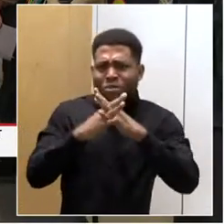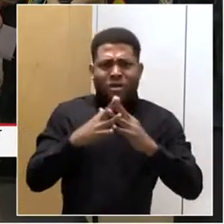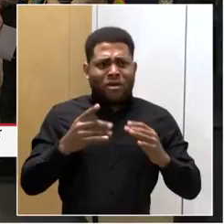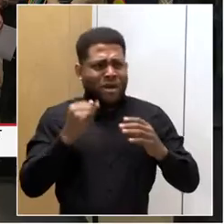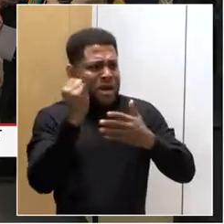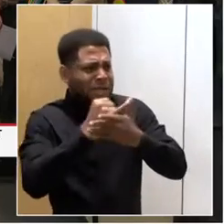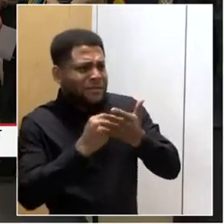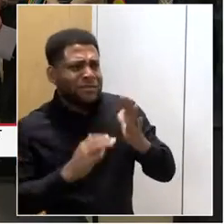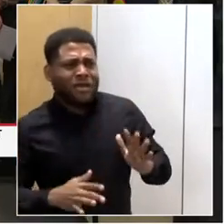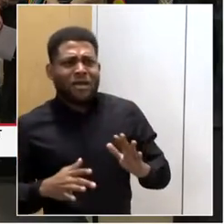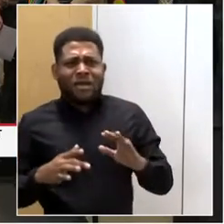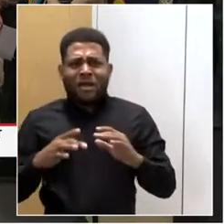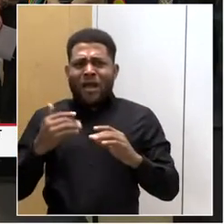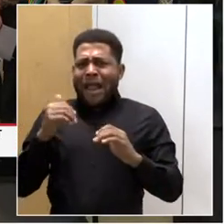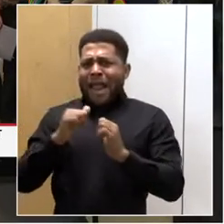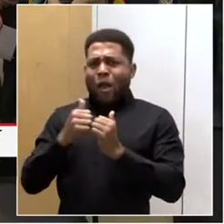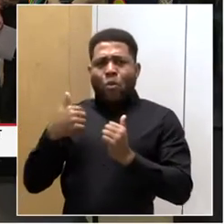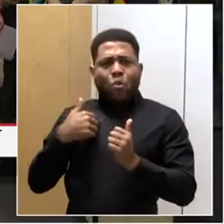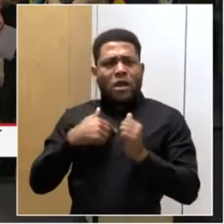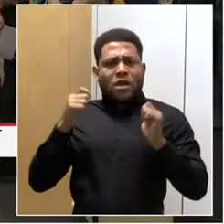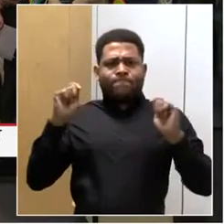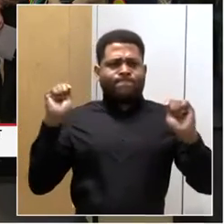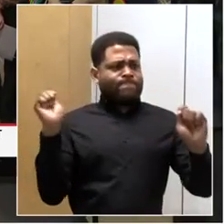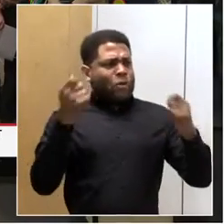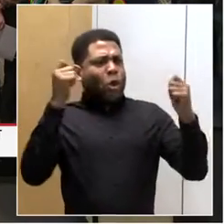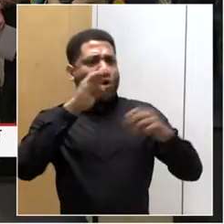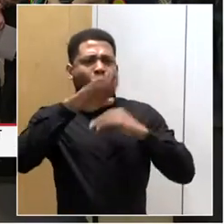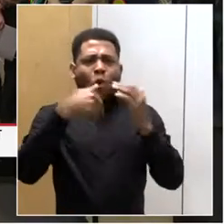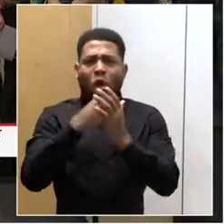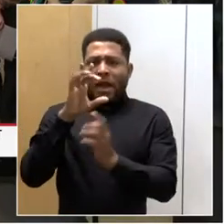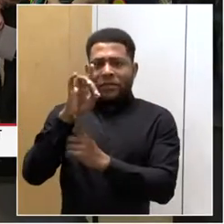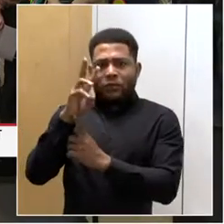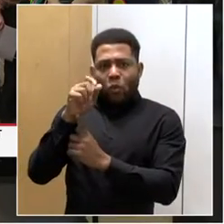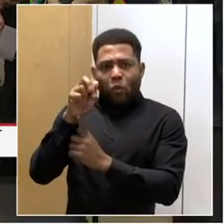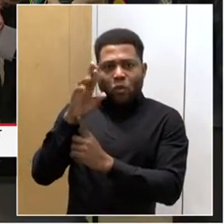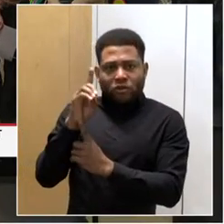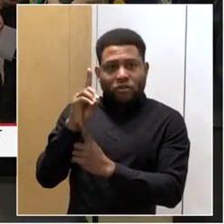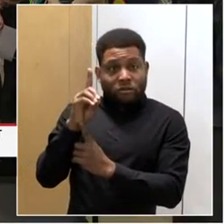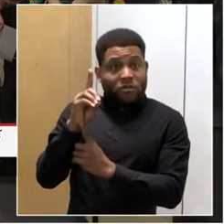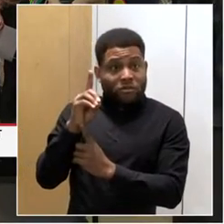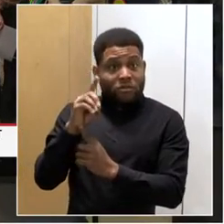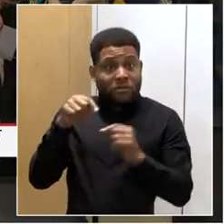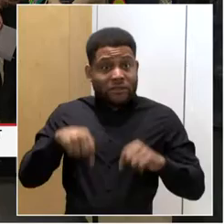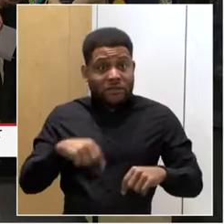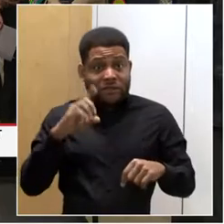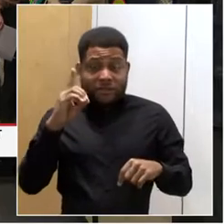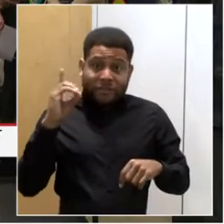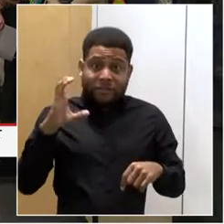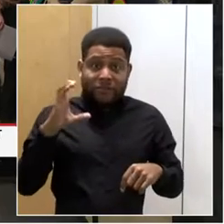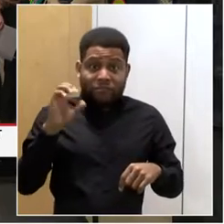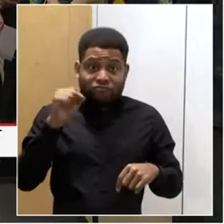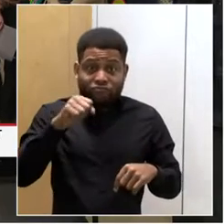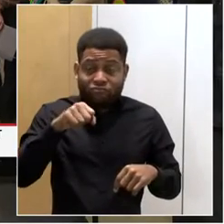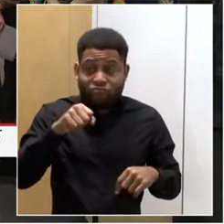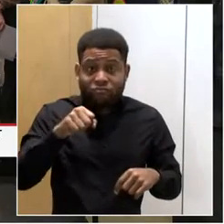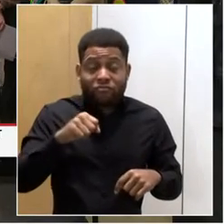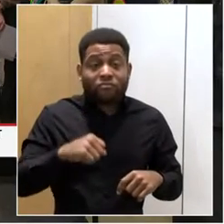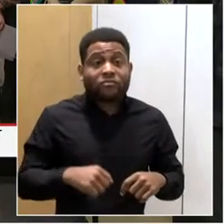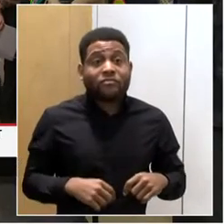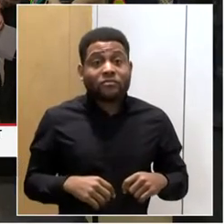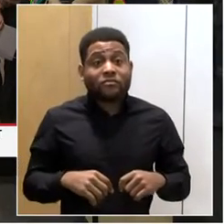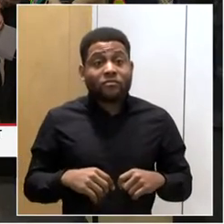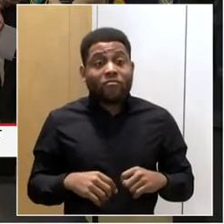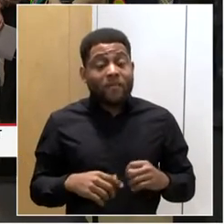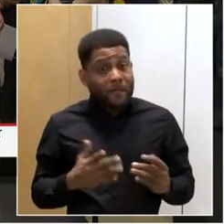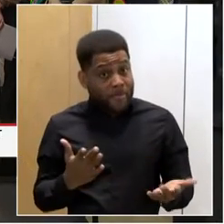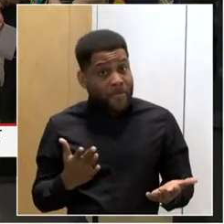we're going to celebrate across all 8 wards of our city as well. So with